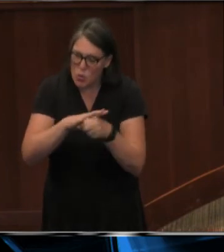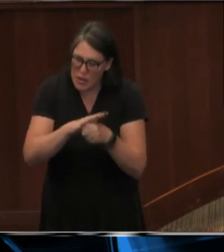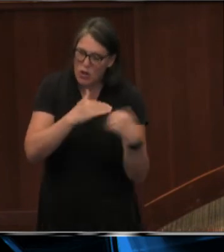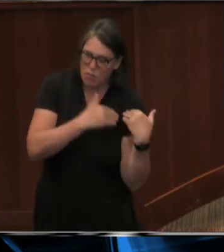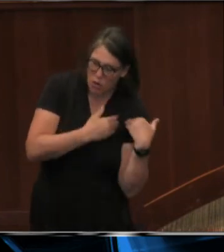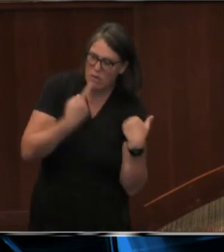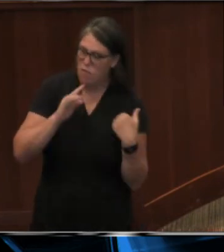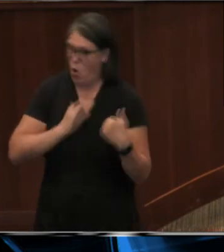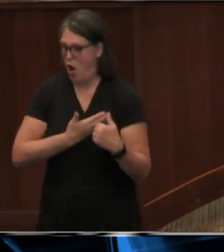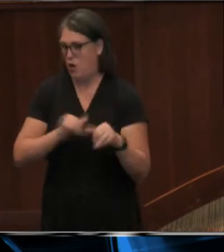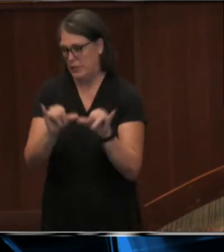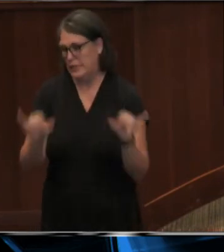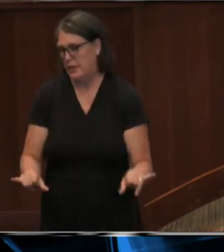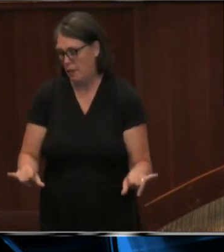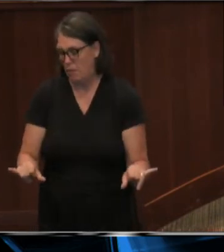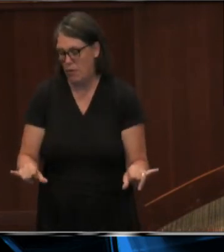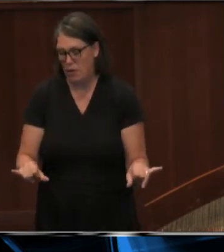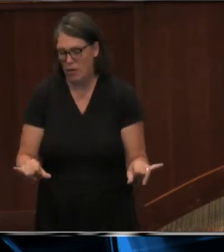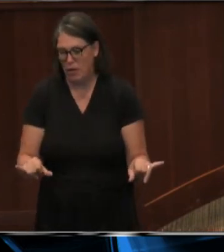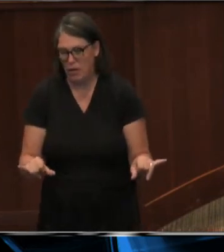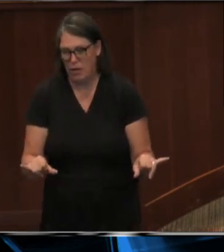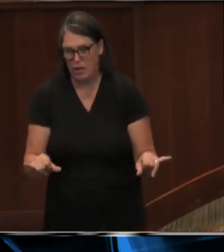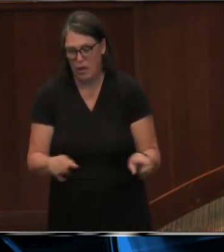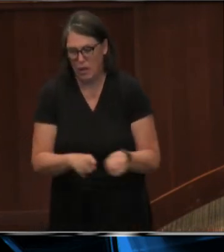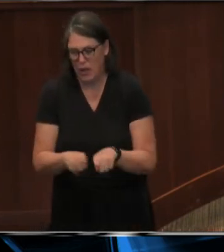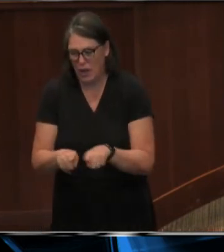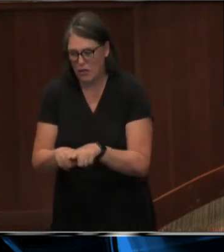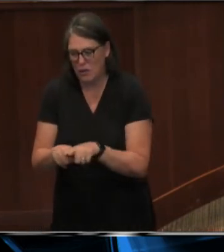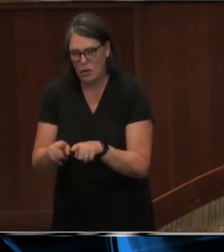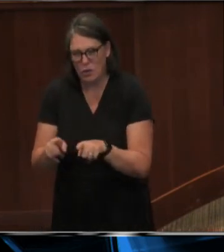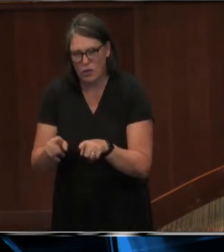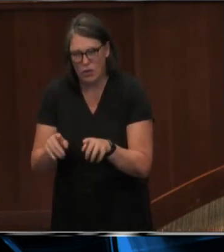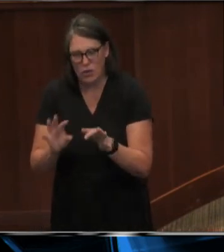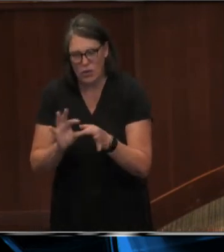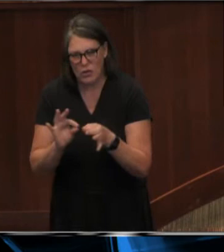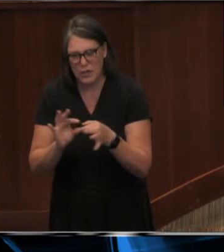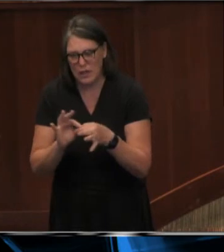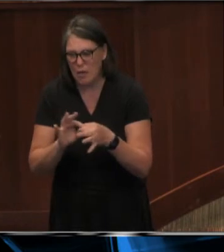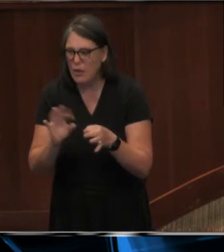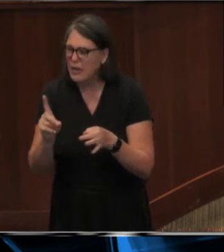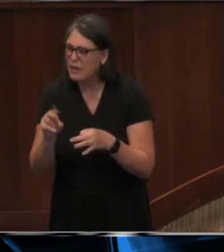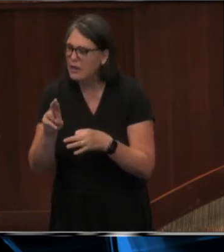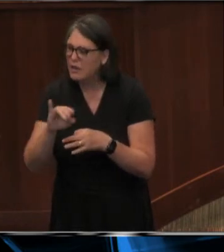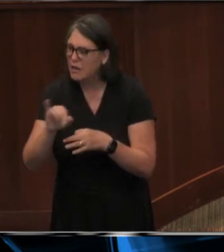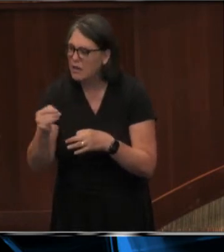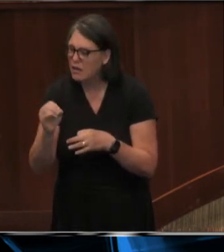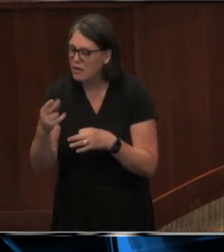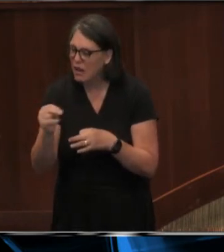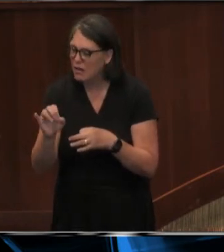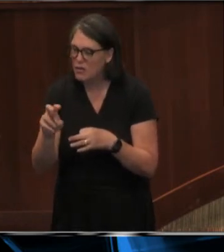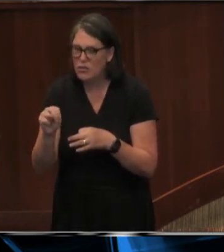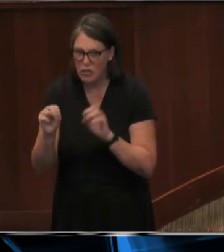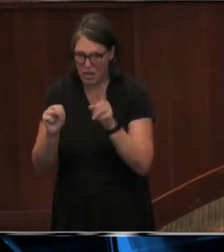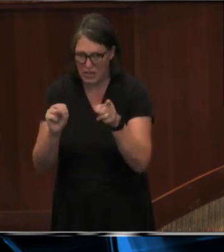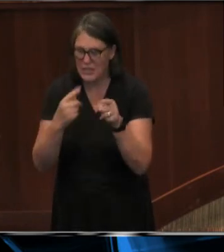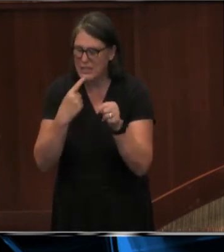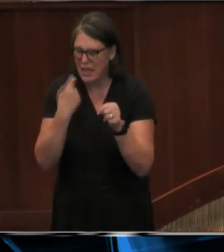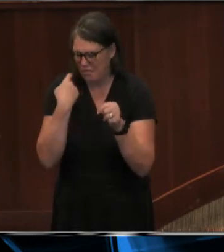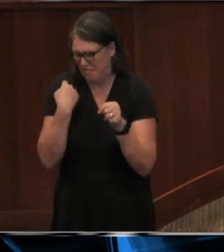systems? And then just to comment on that, something that Dr. Johnson said earlier about